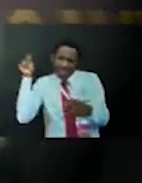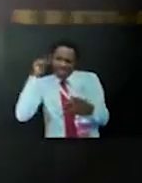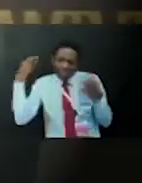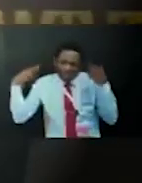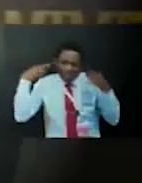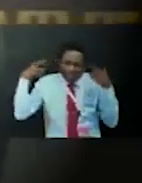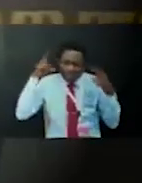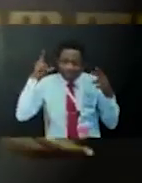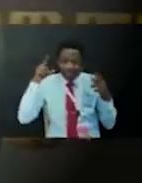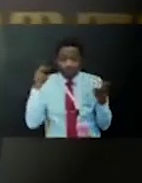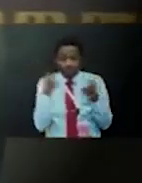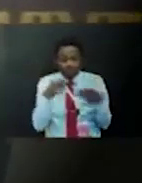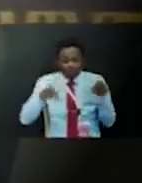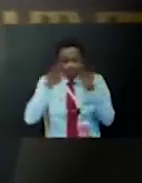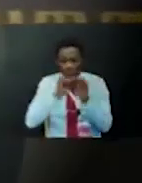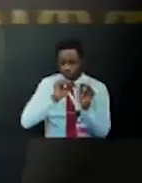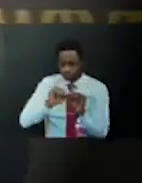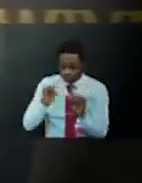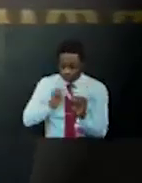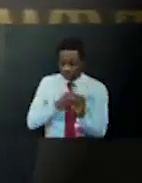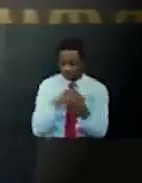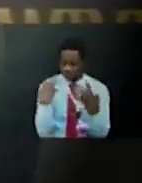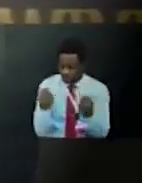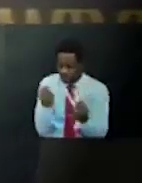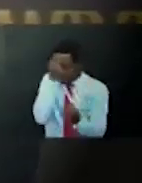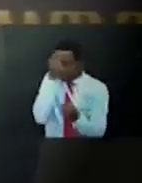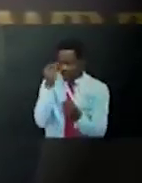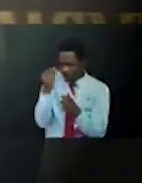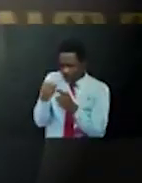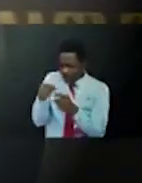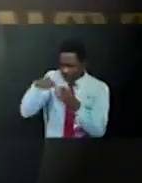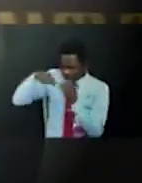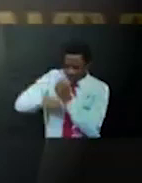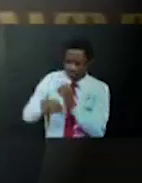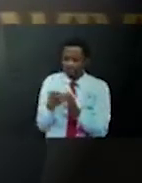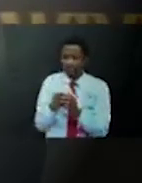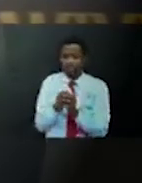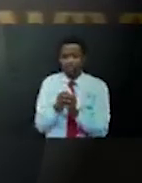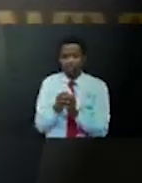well and assume that they understand what it means to come to the Lord's table, we may be